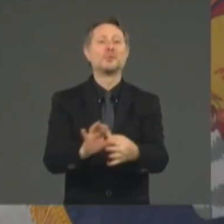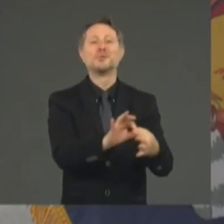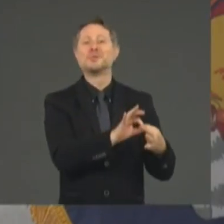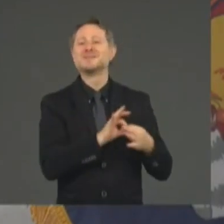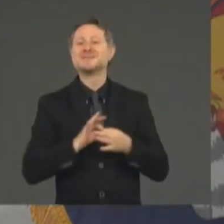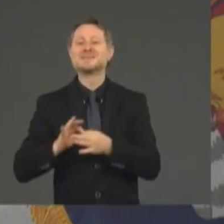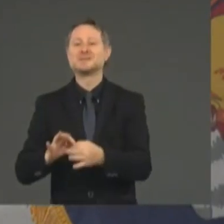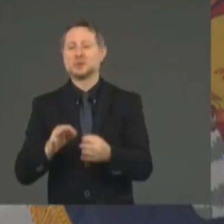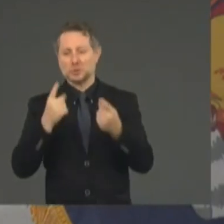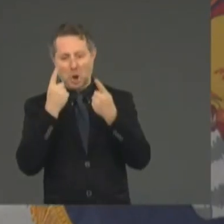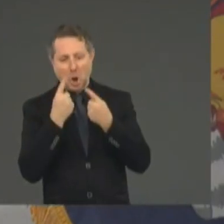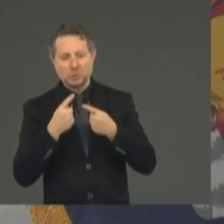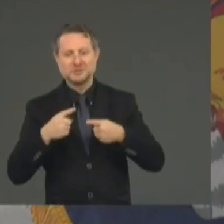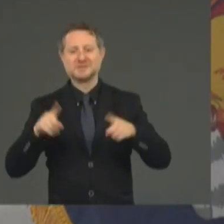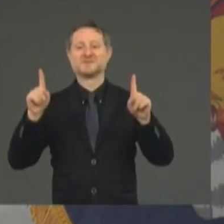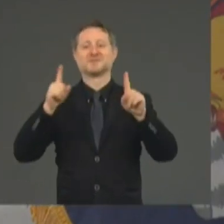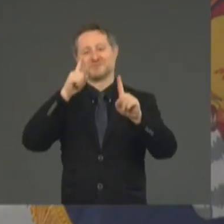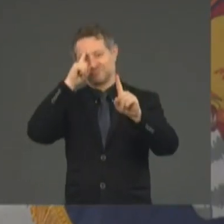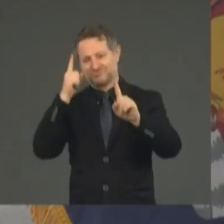achieve a greater goal.